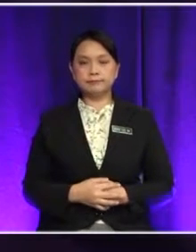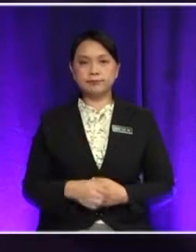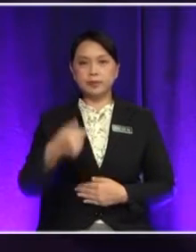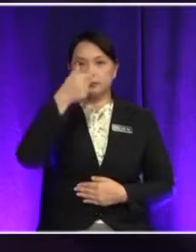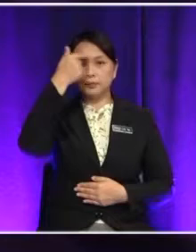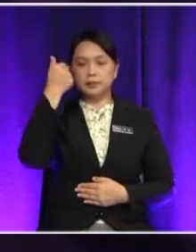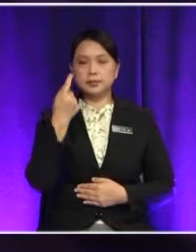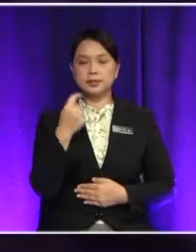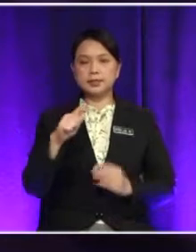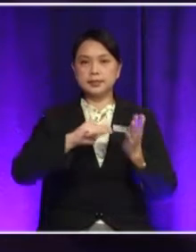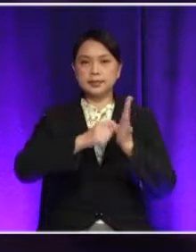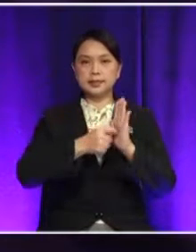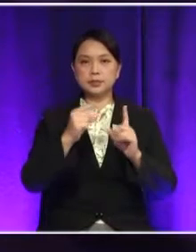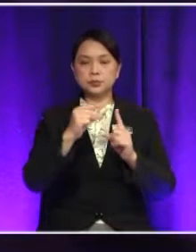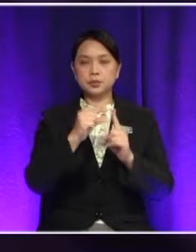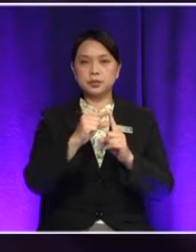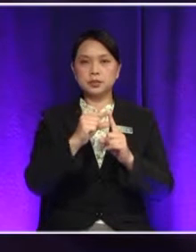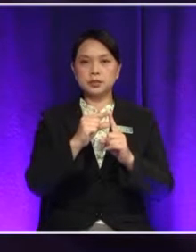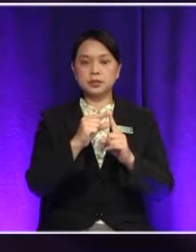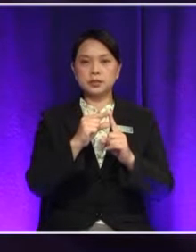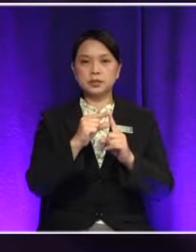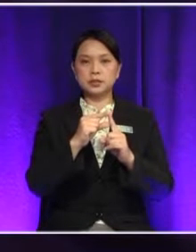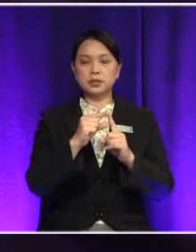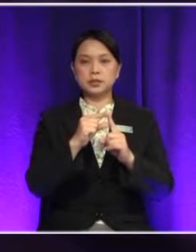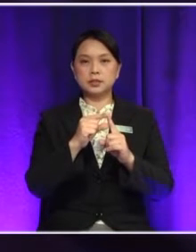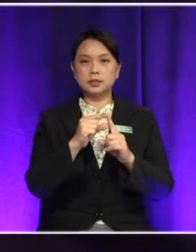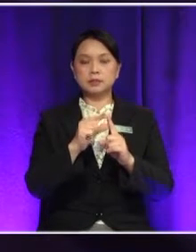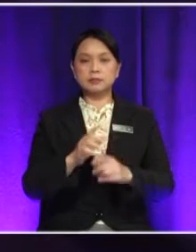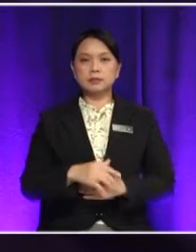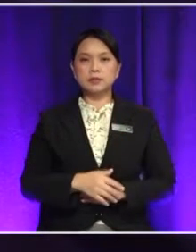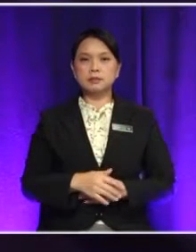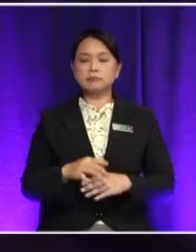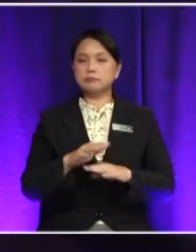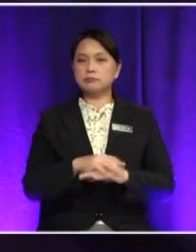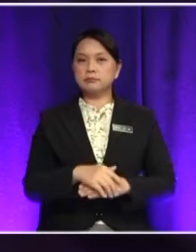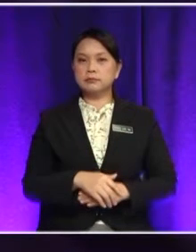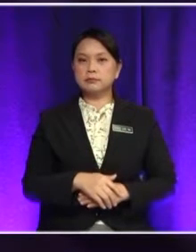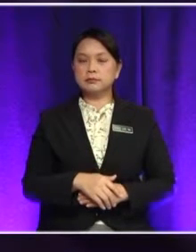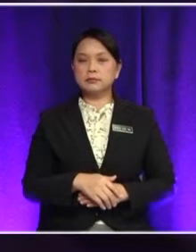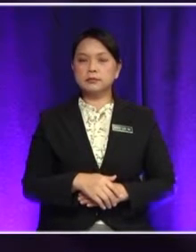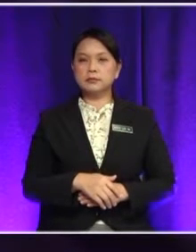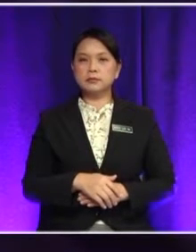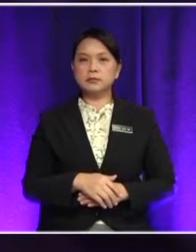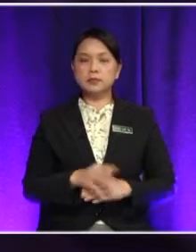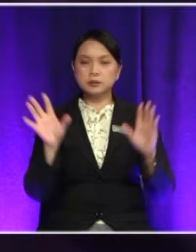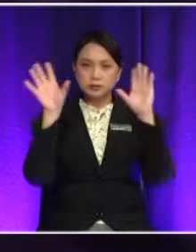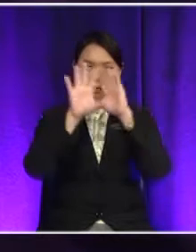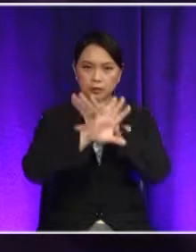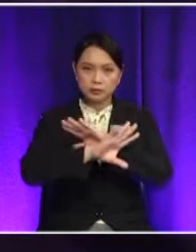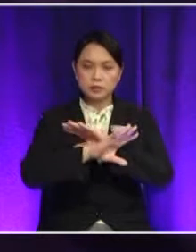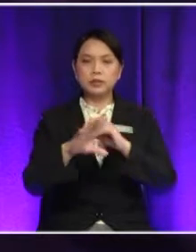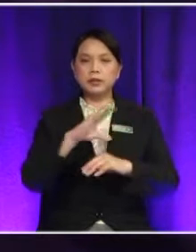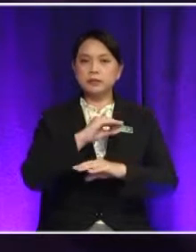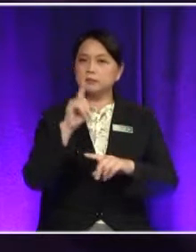Because the keywords dark and can't even read. Because of the word dark. Okay, let me just look this